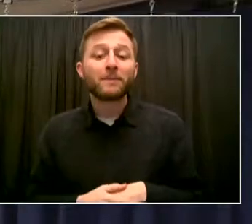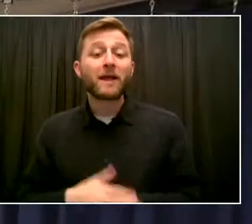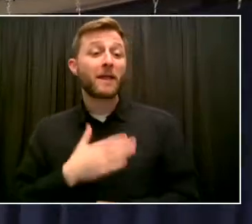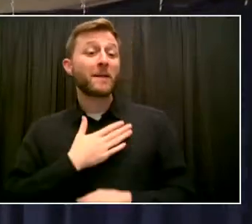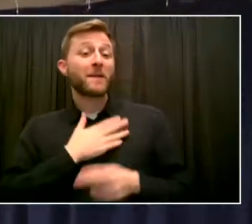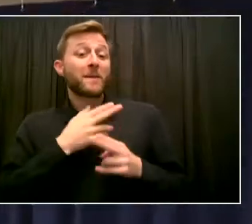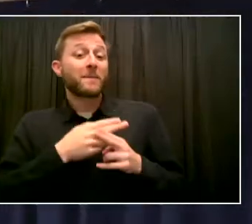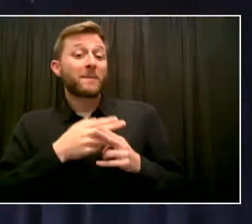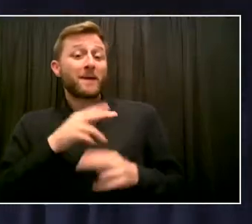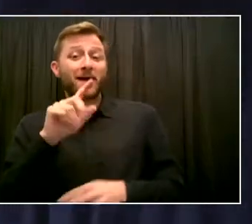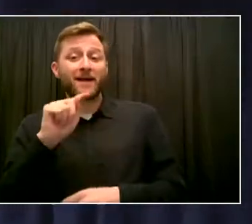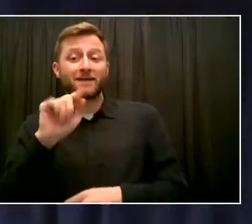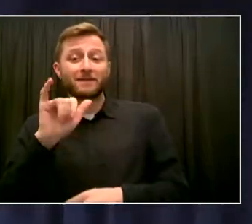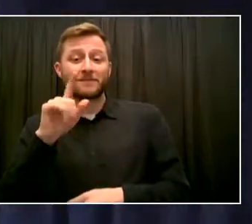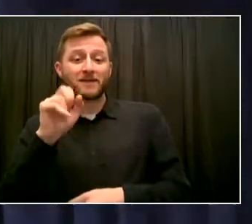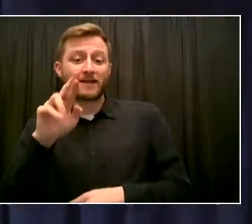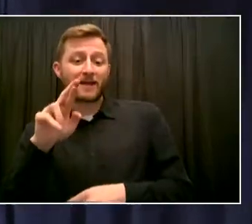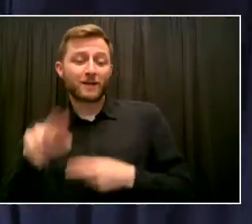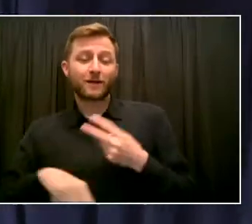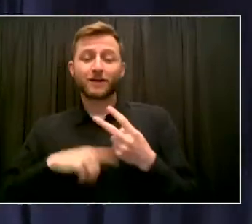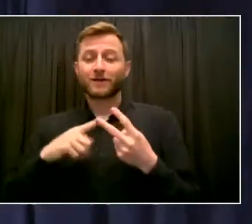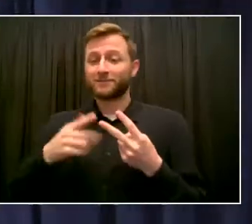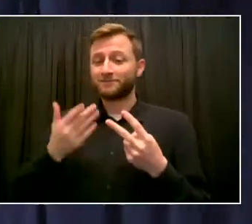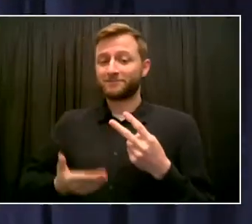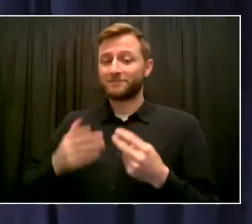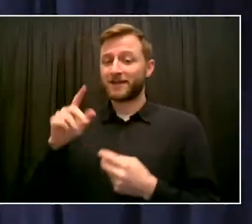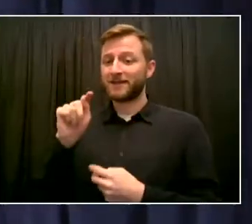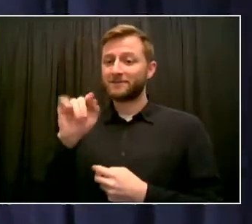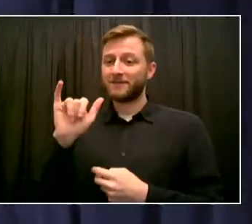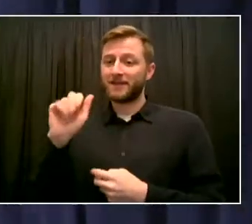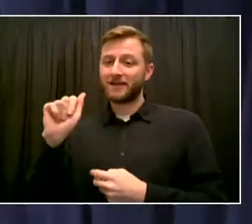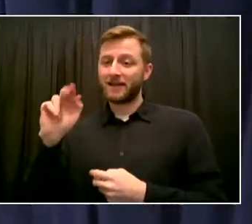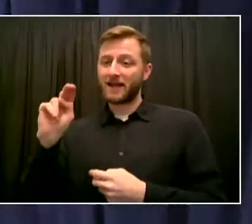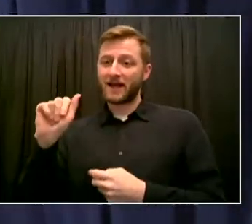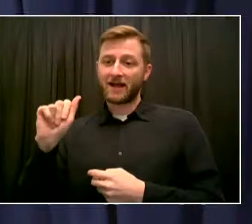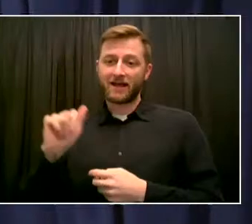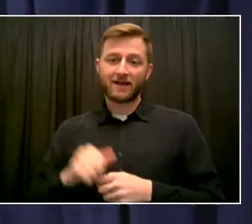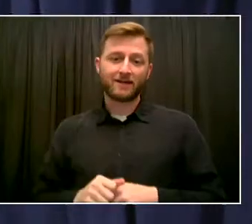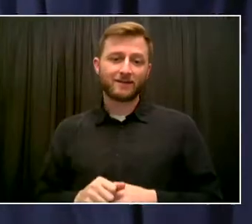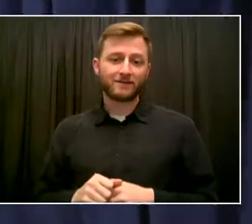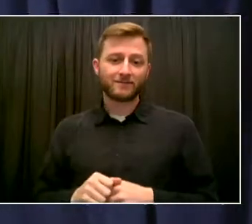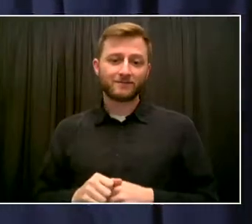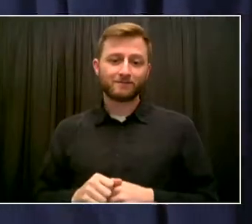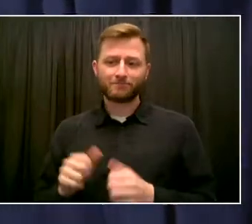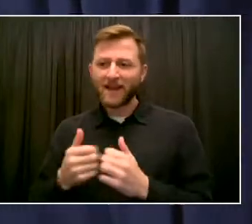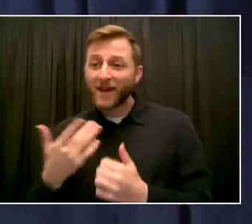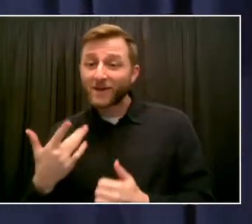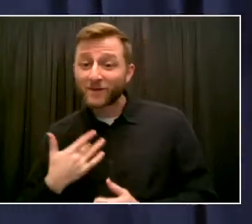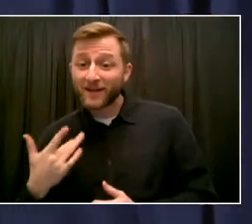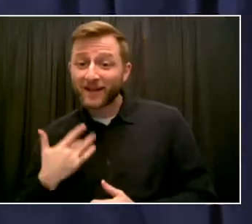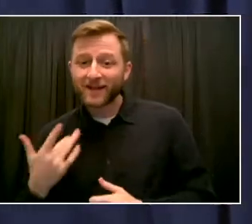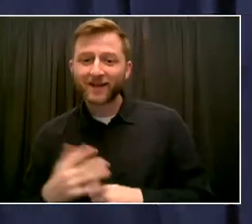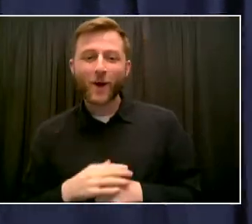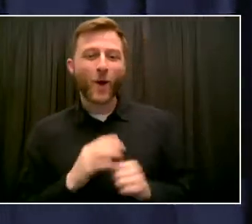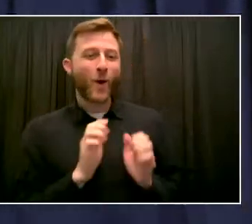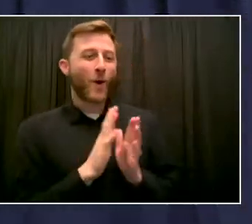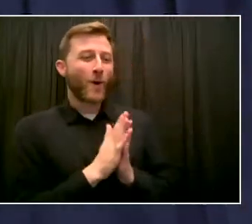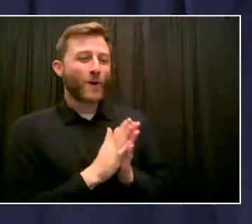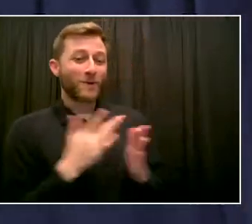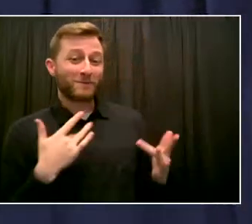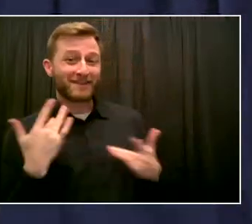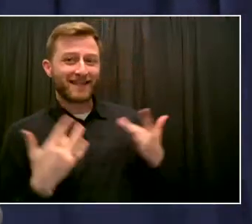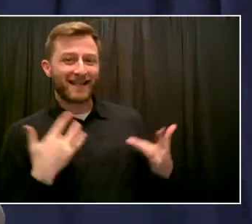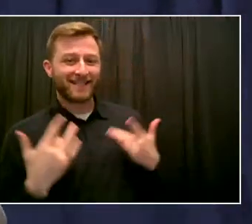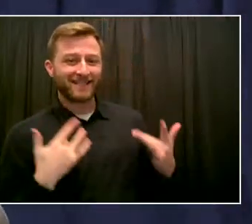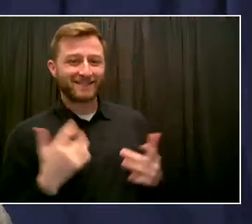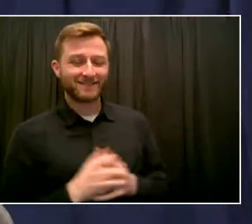and I'm Tiana. And how do you guys feel this morning? I feel pretty excited. Pretty excited.